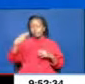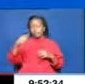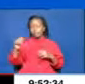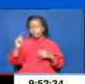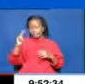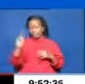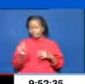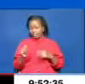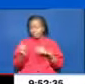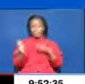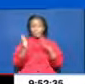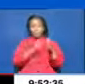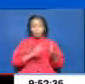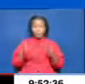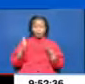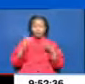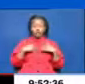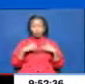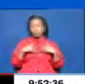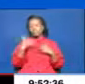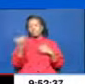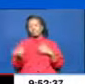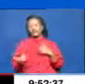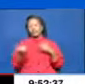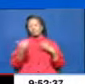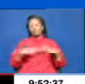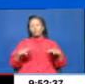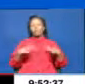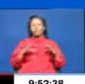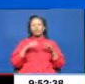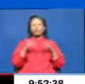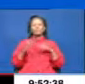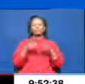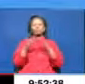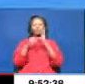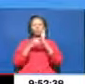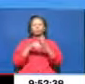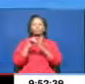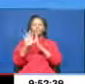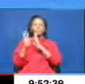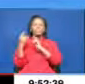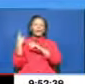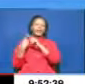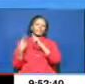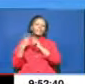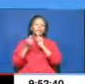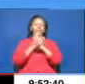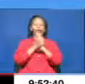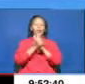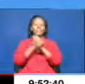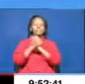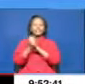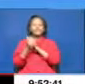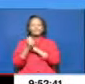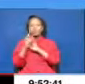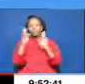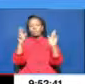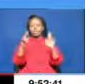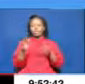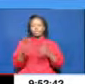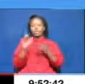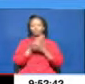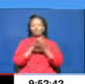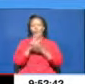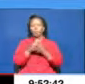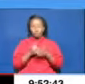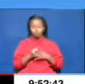seems to give the young Turks a chance to prove their brilliance on the international platform. I think it's a good blend. I think there's a good blend between